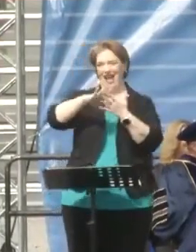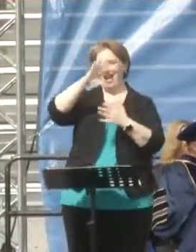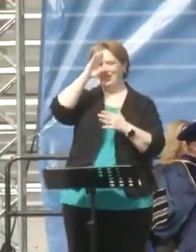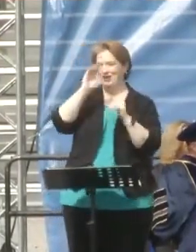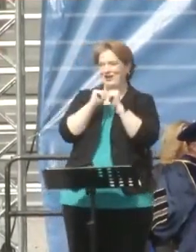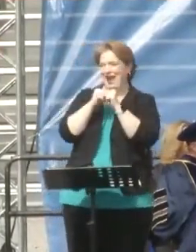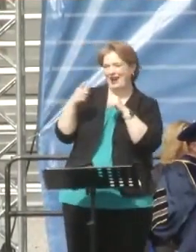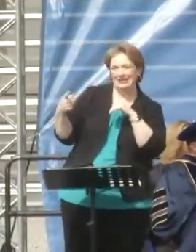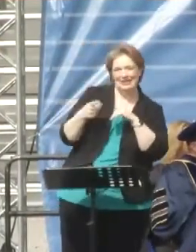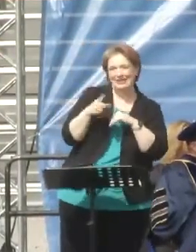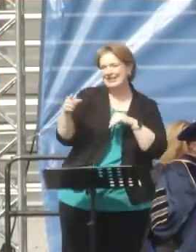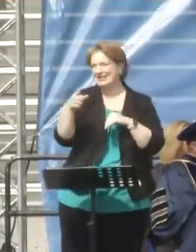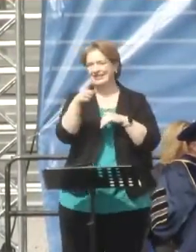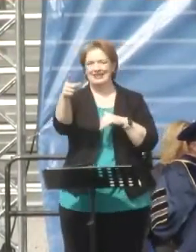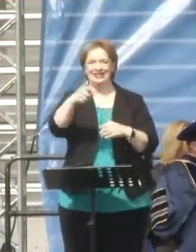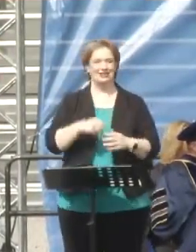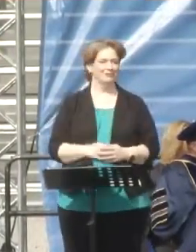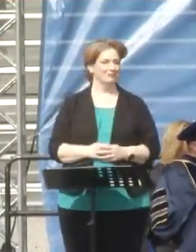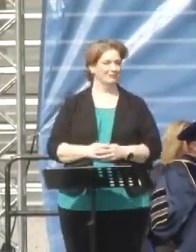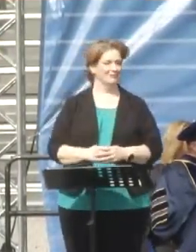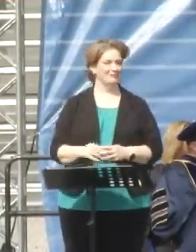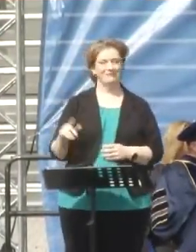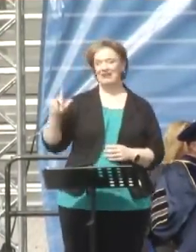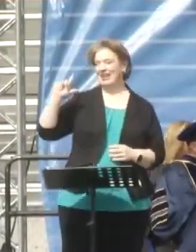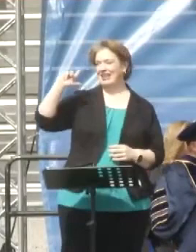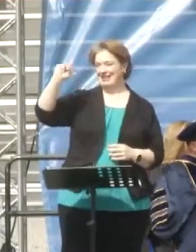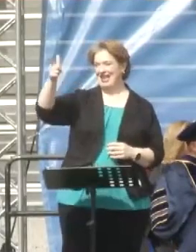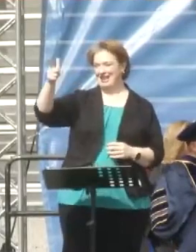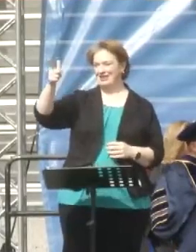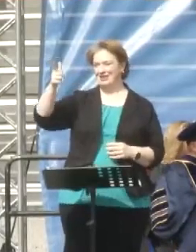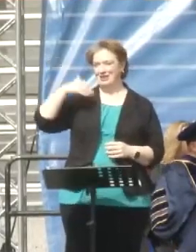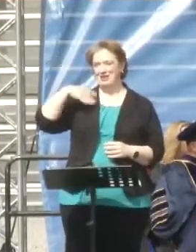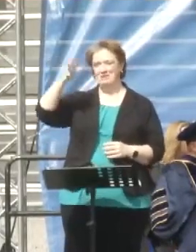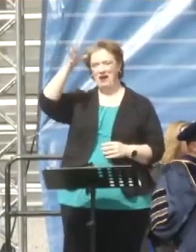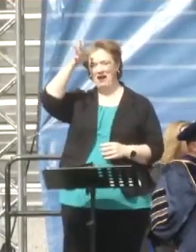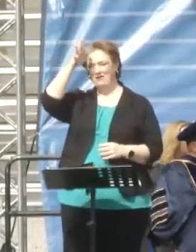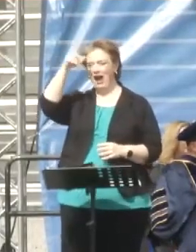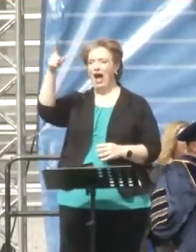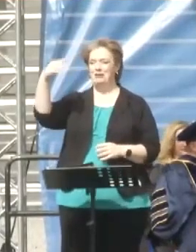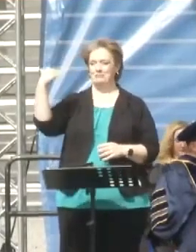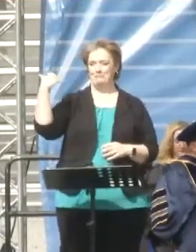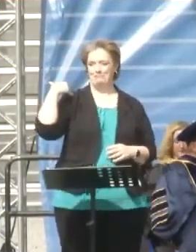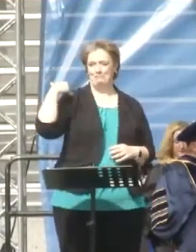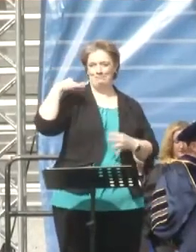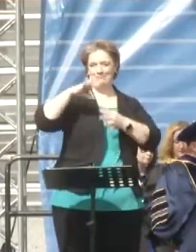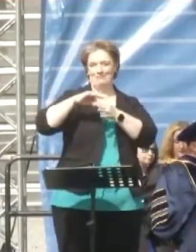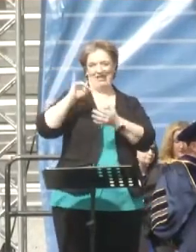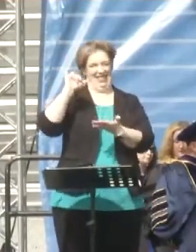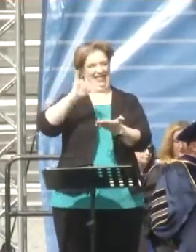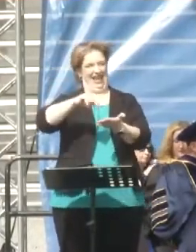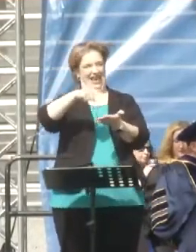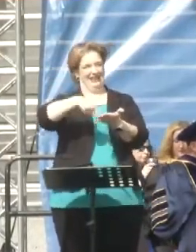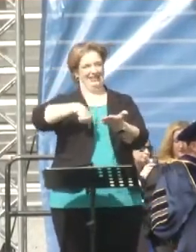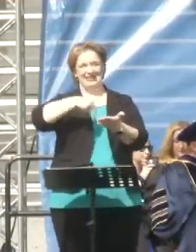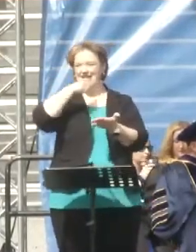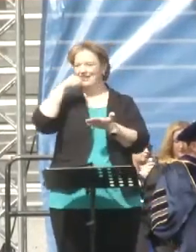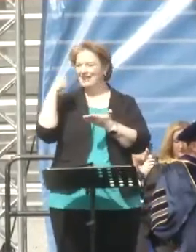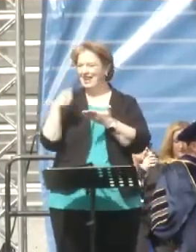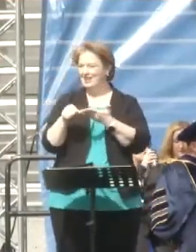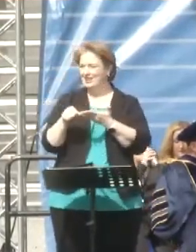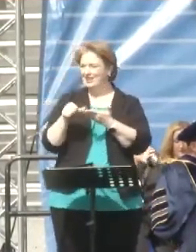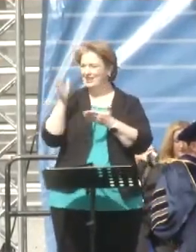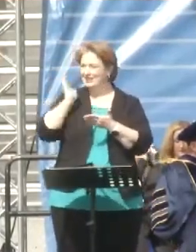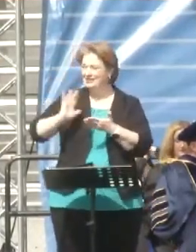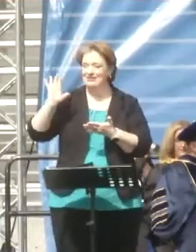Later in my life, my dad would often remind me about that letter. He reminded me about those feelings